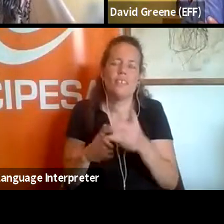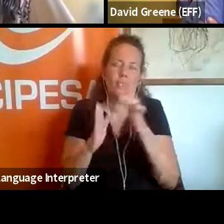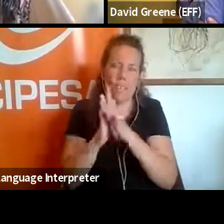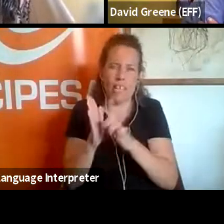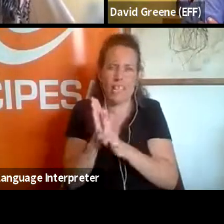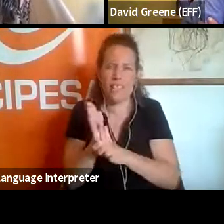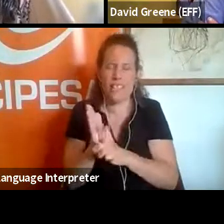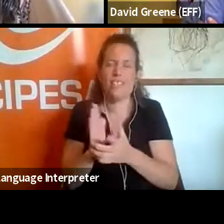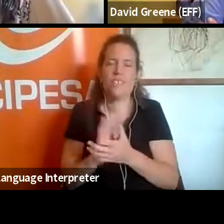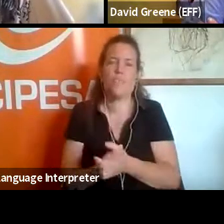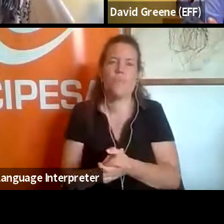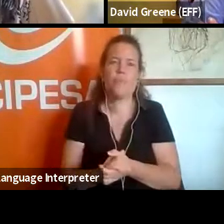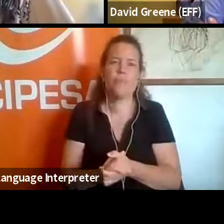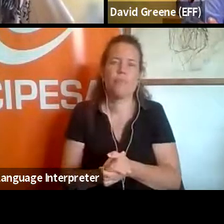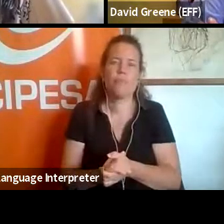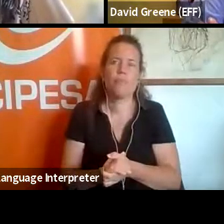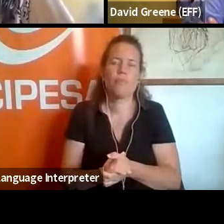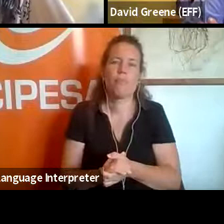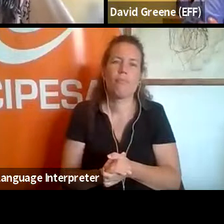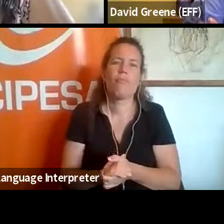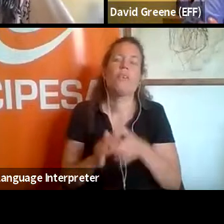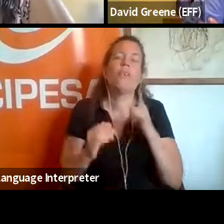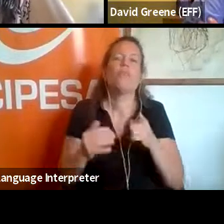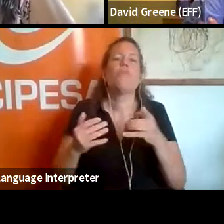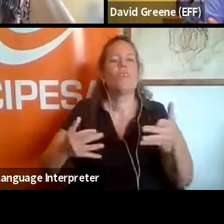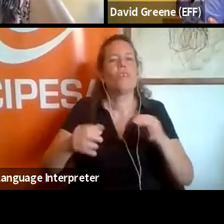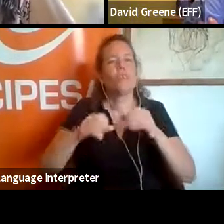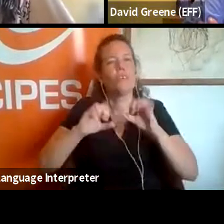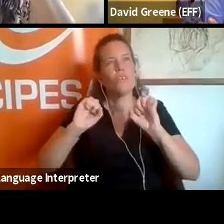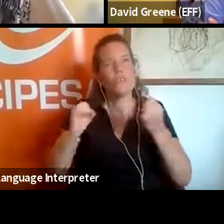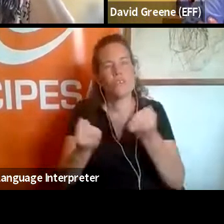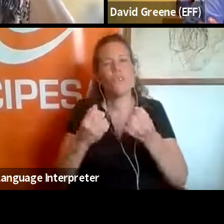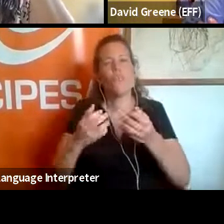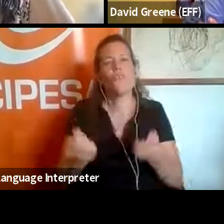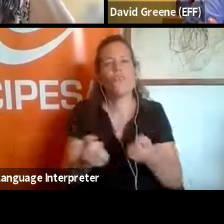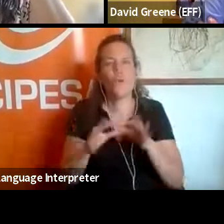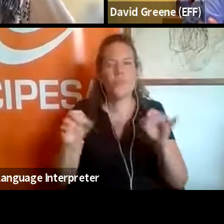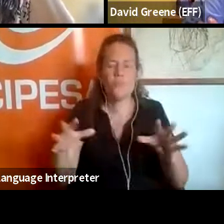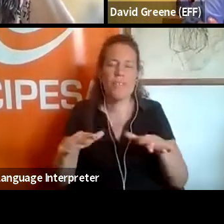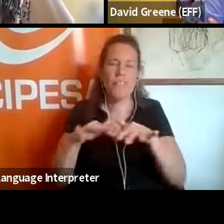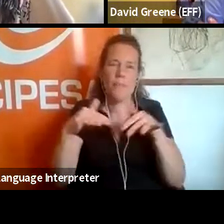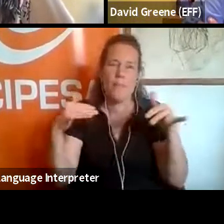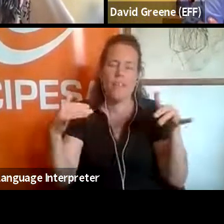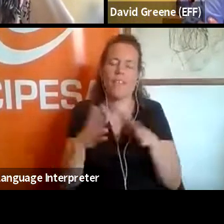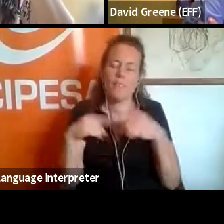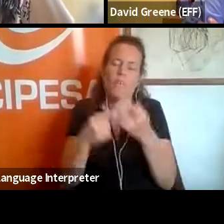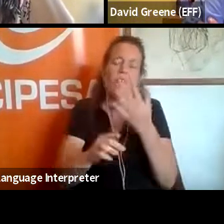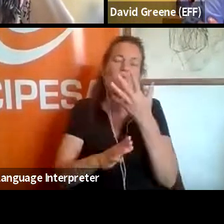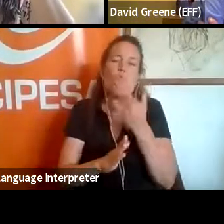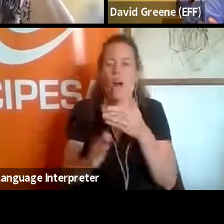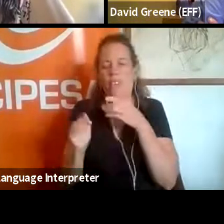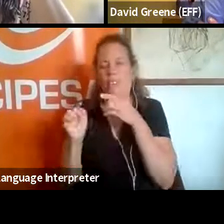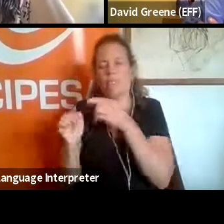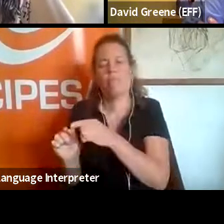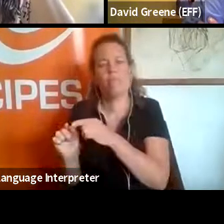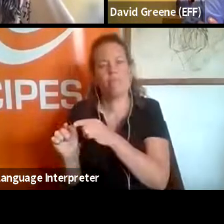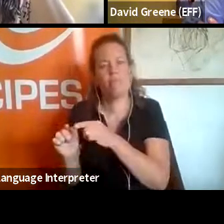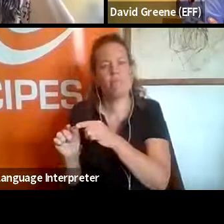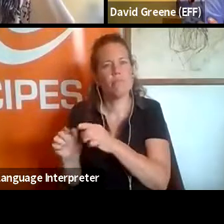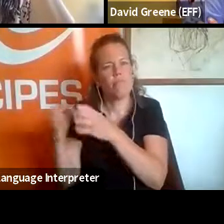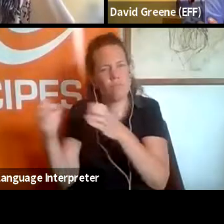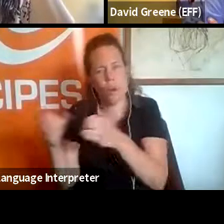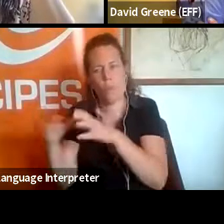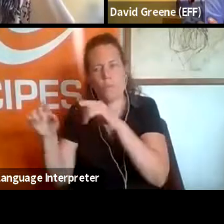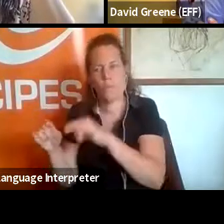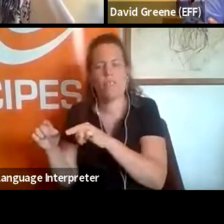legislations. In terms of social media platforms, we want companies, social media platforms, to go